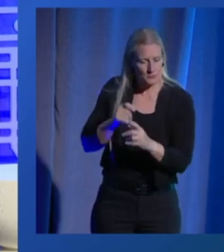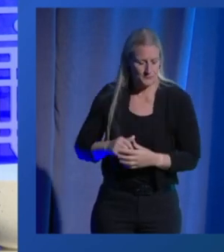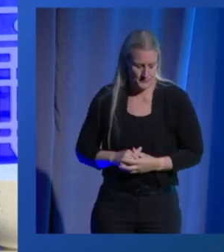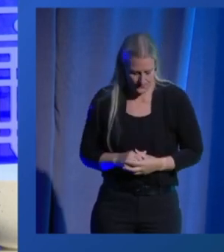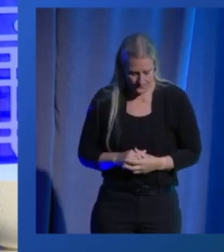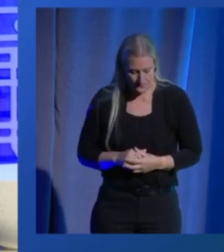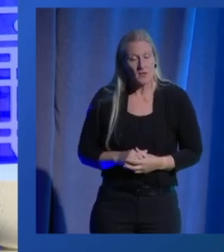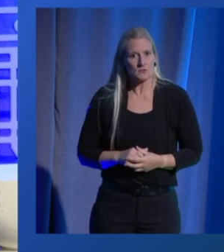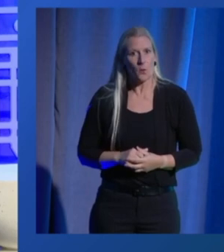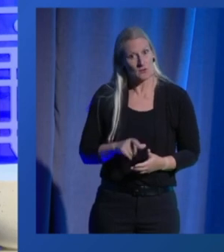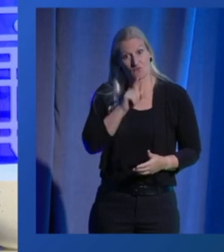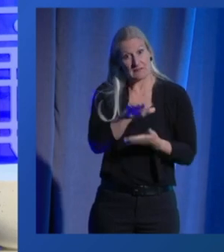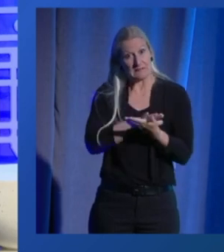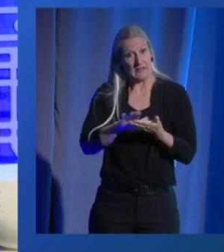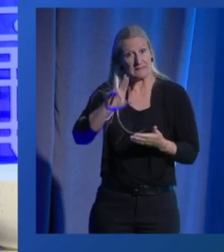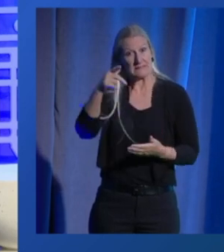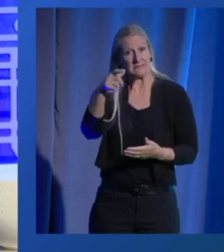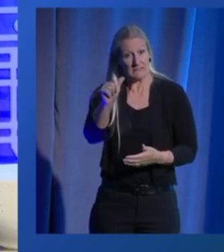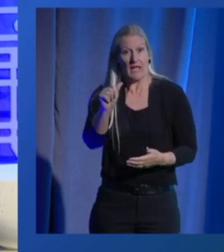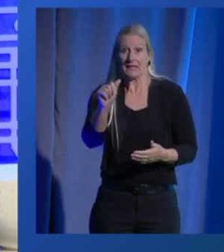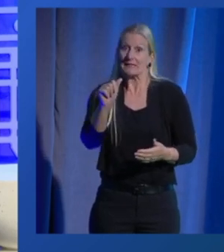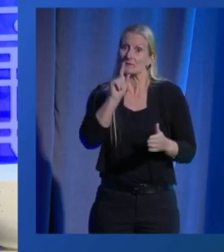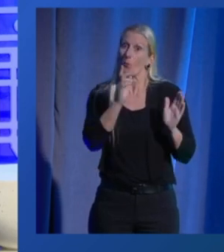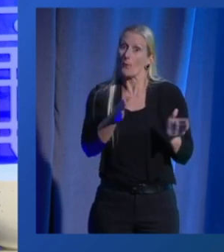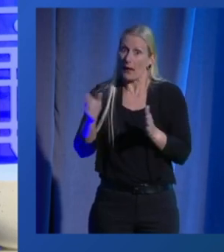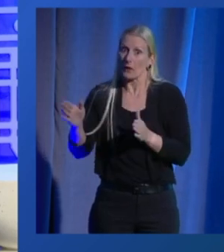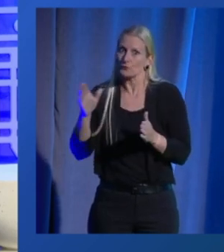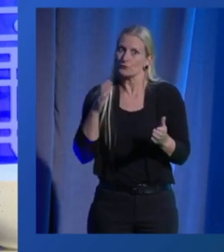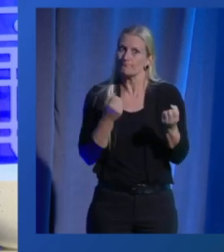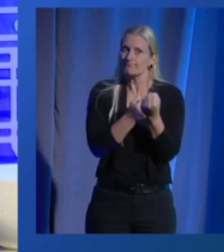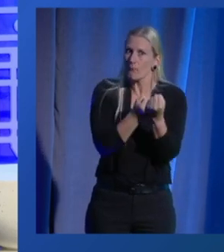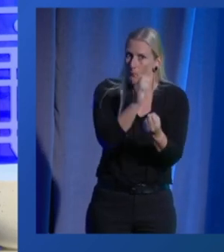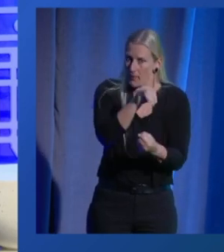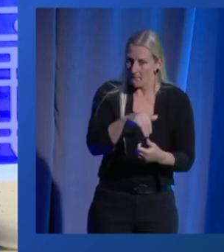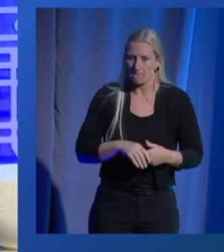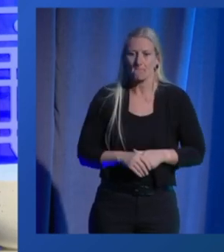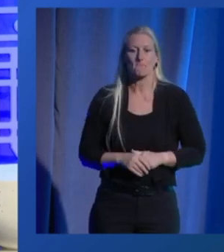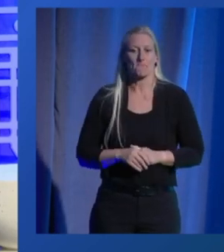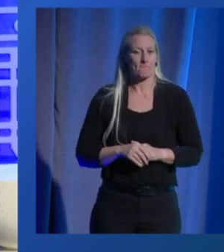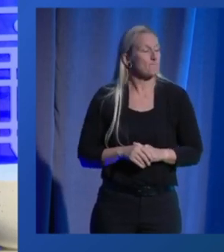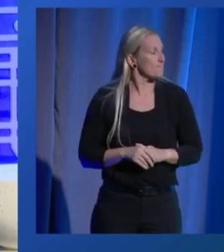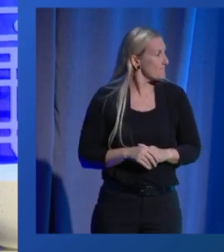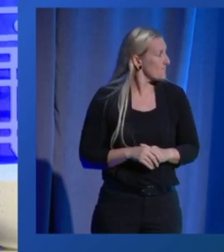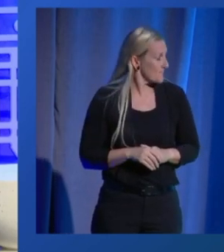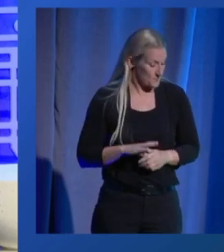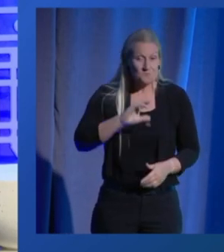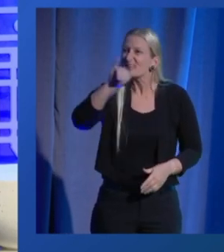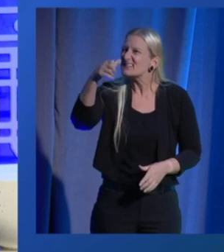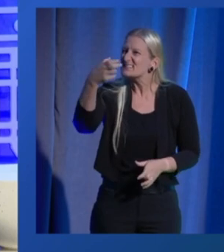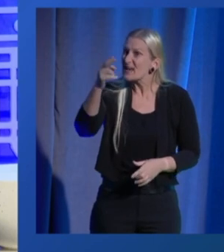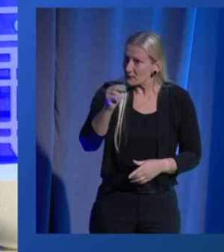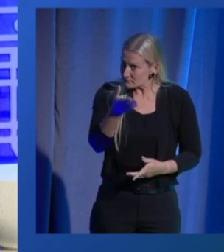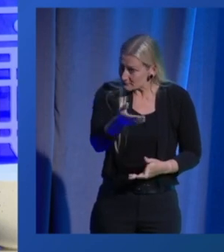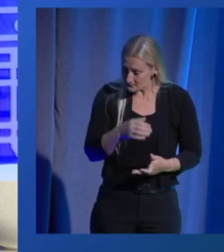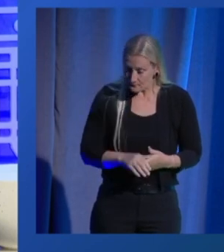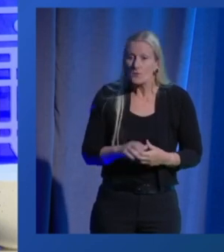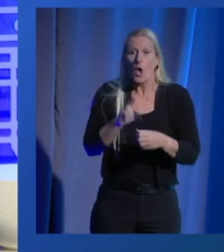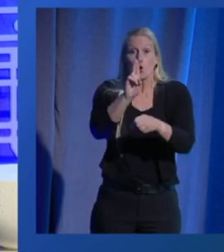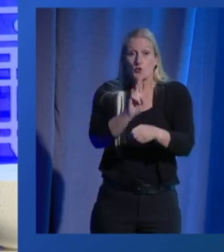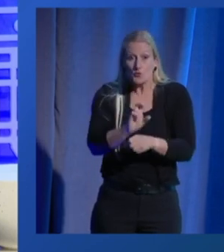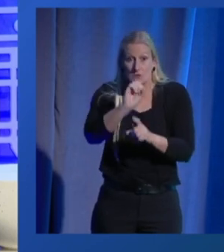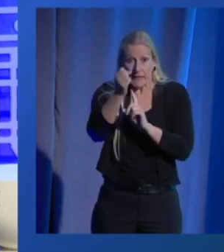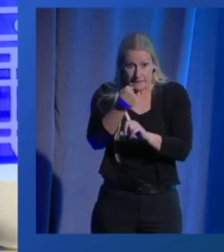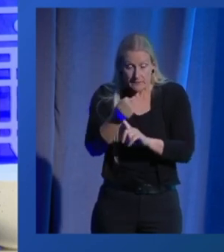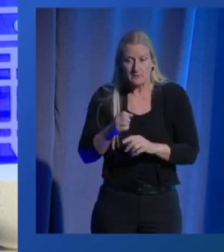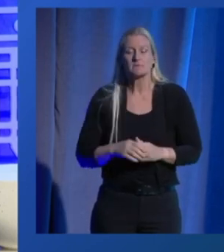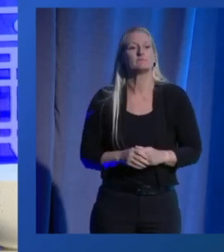be able to do that going forward John do you have some use cases if we think about what's happened to the